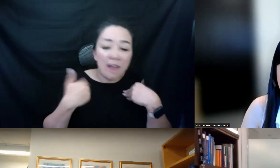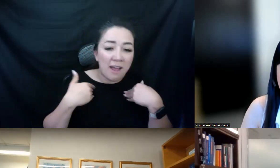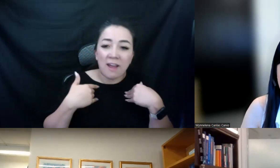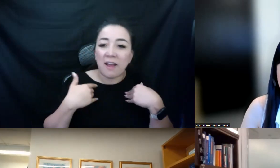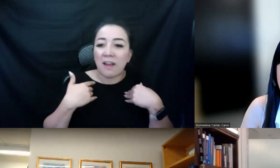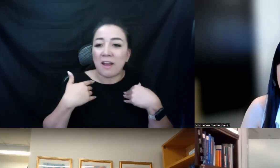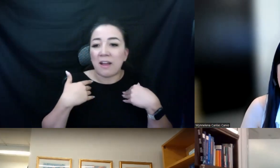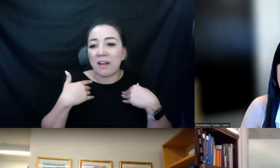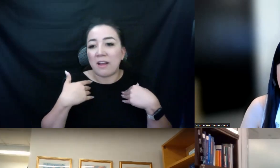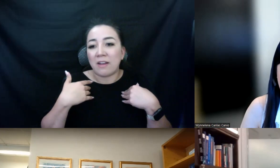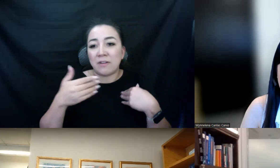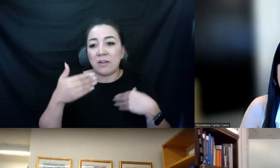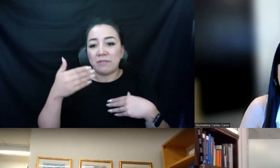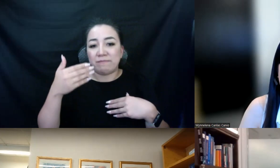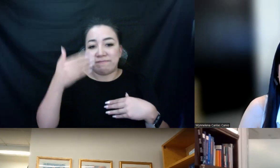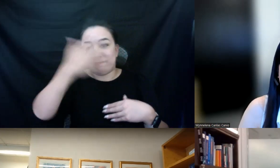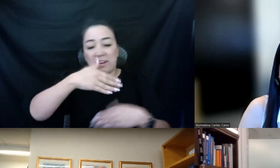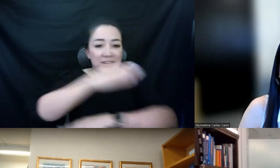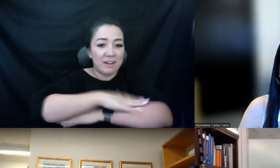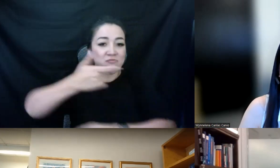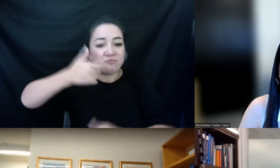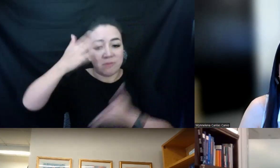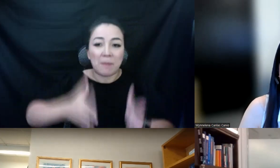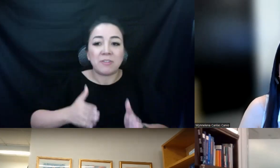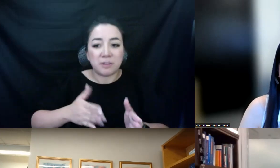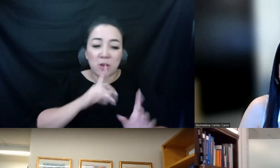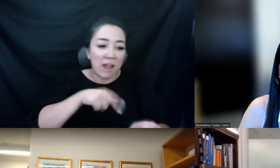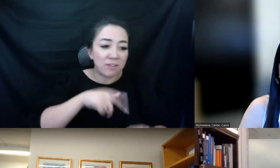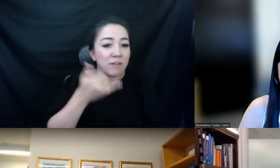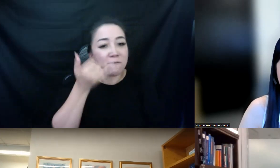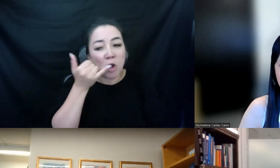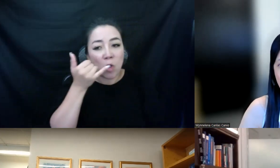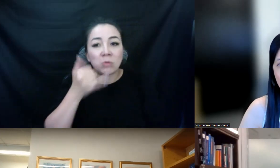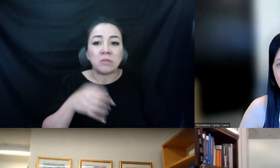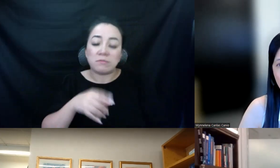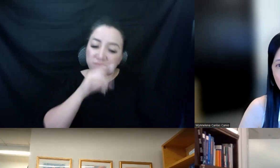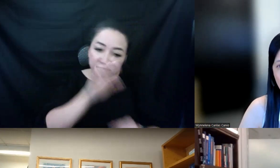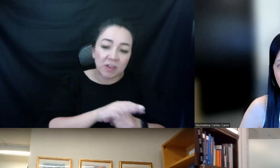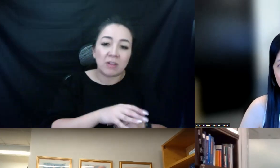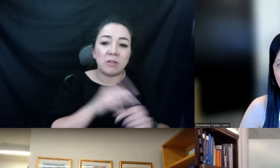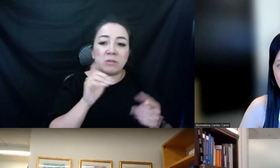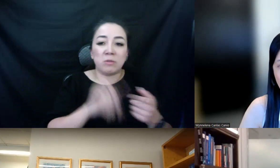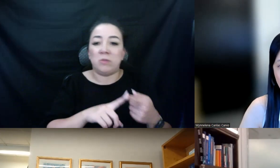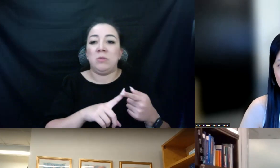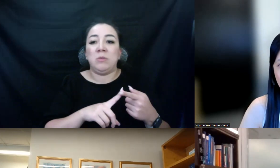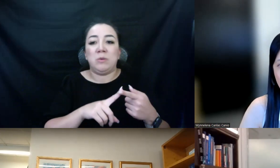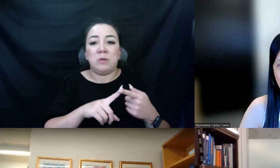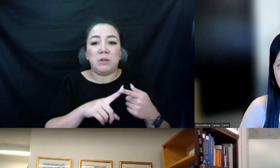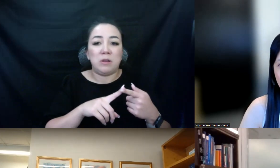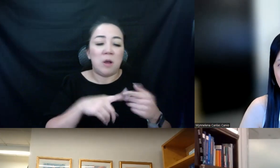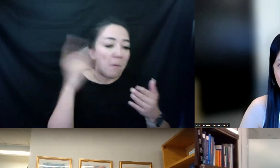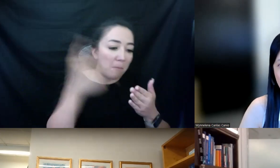a receptionist, you know, to have a receptionist who answers a phone that's dedicated to a